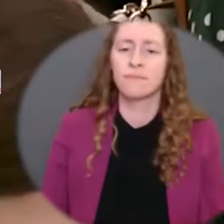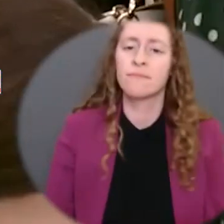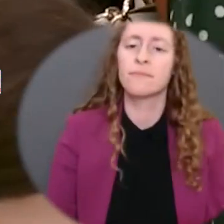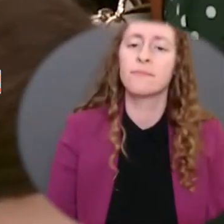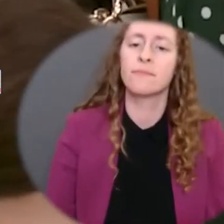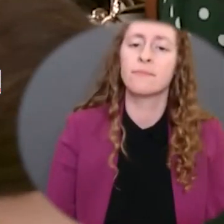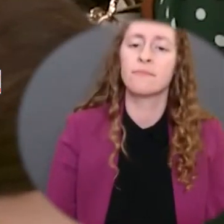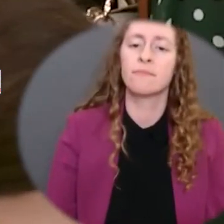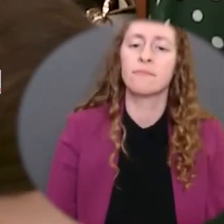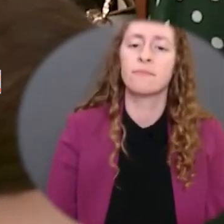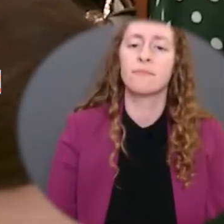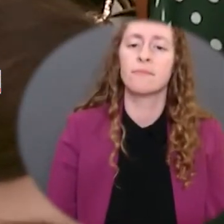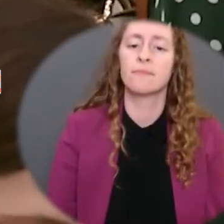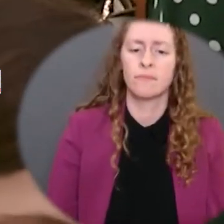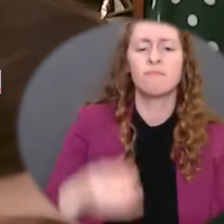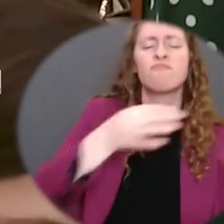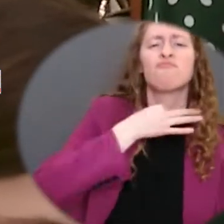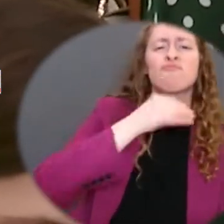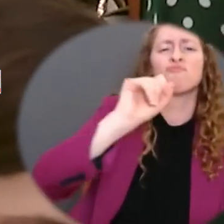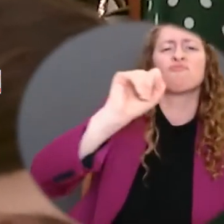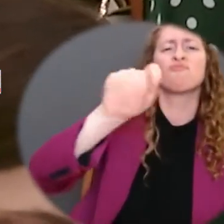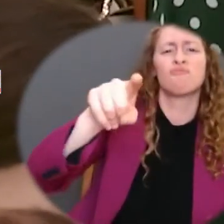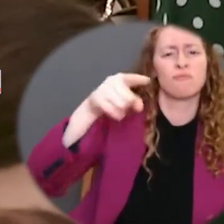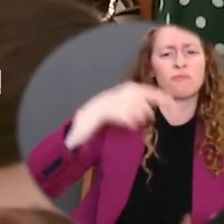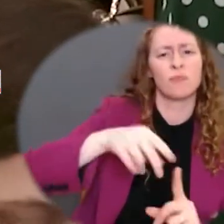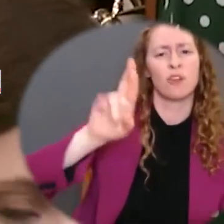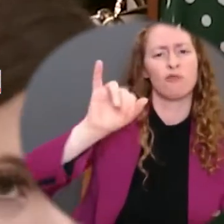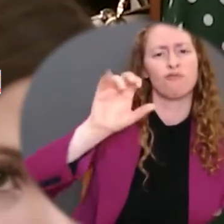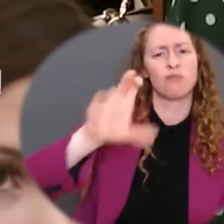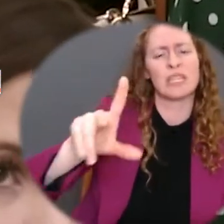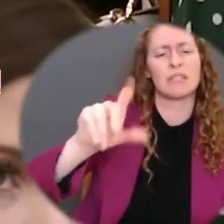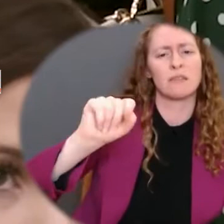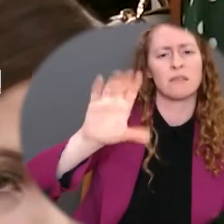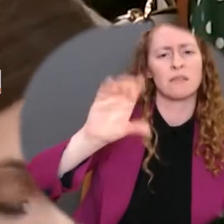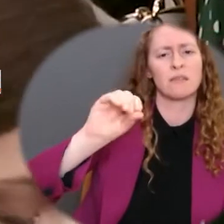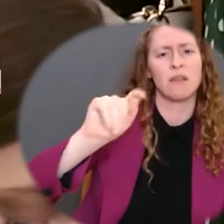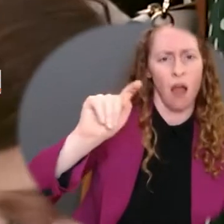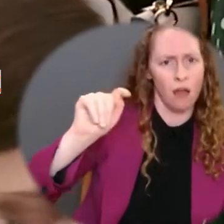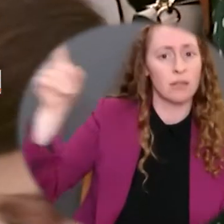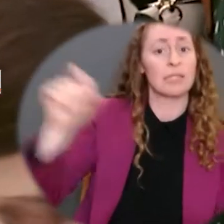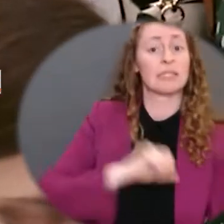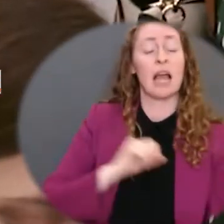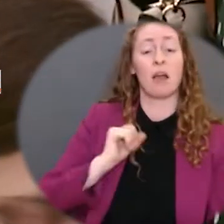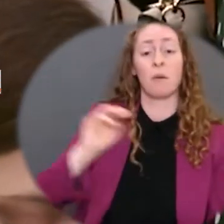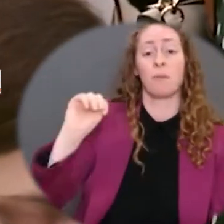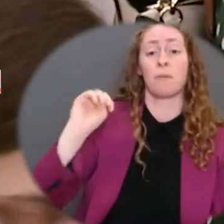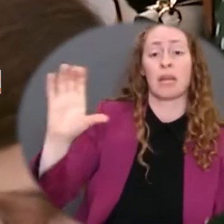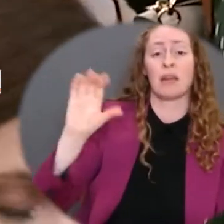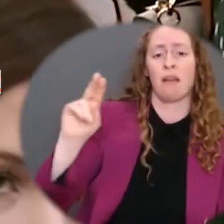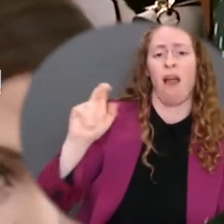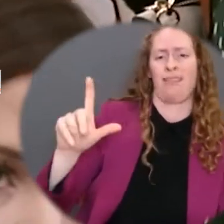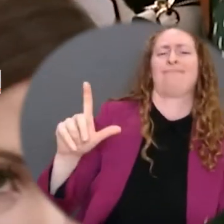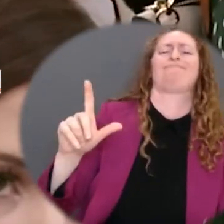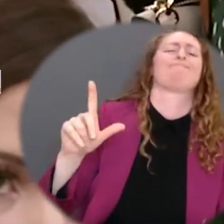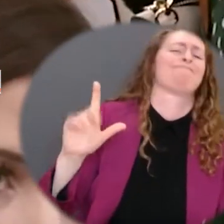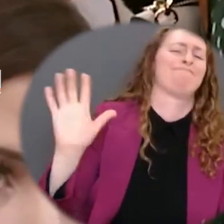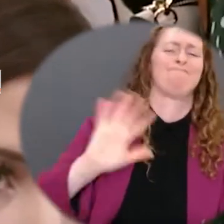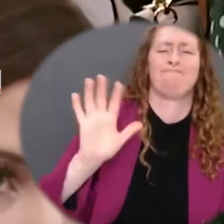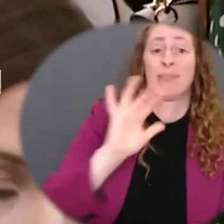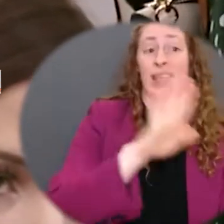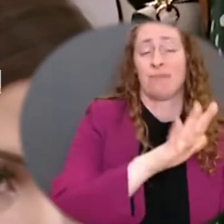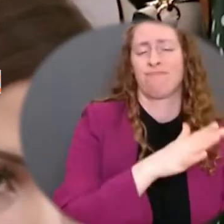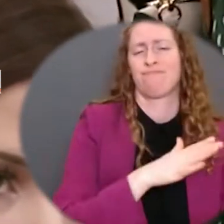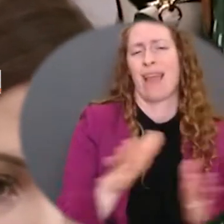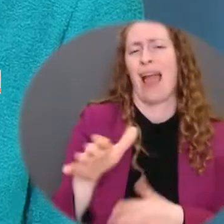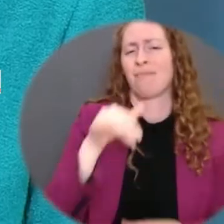back on the Rick Scott question, Senator McConnell did repudiate that plan. So how can you say it stands for what Republicans?